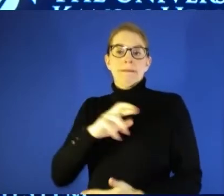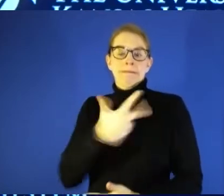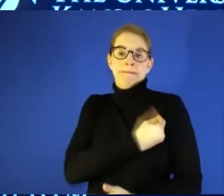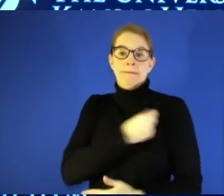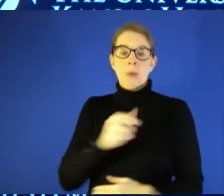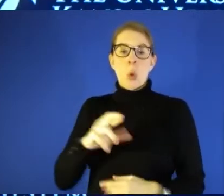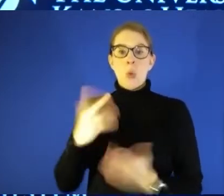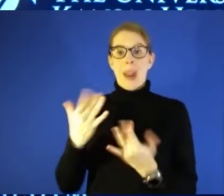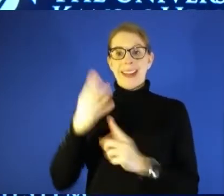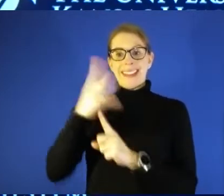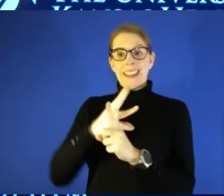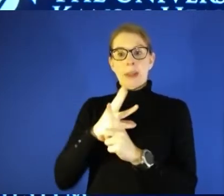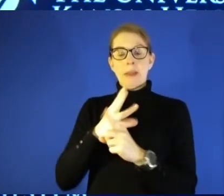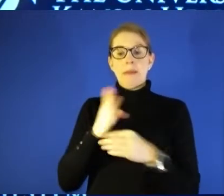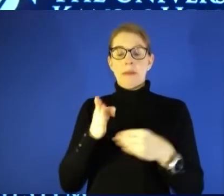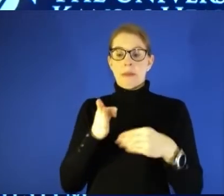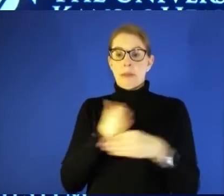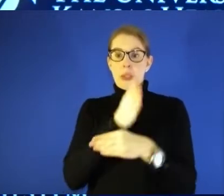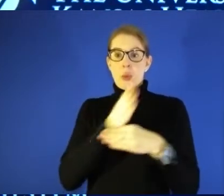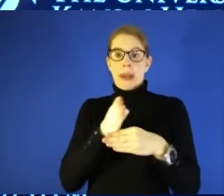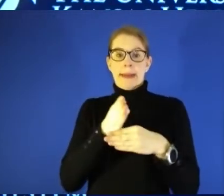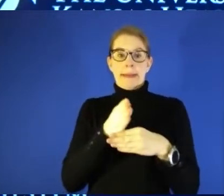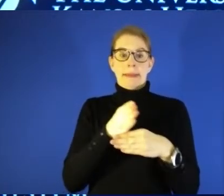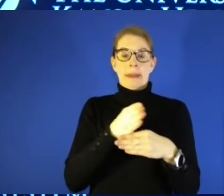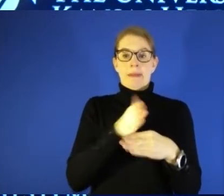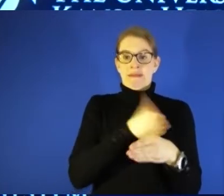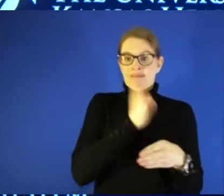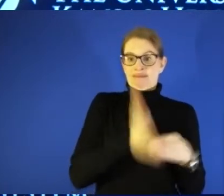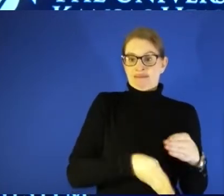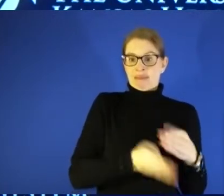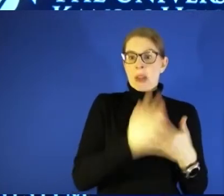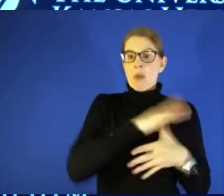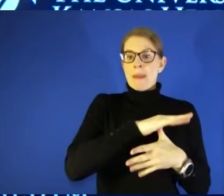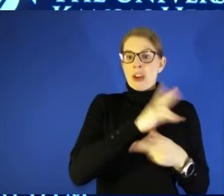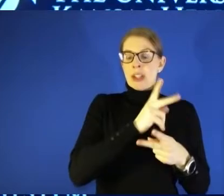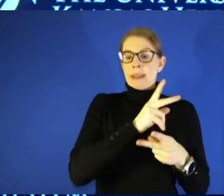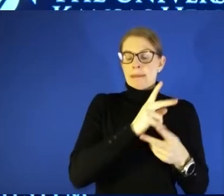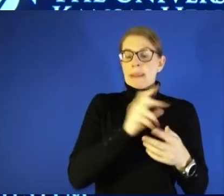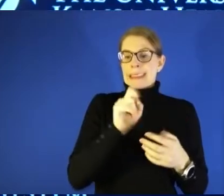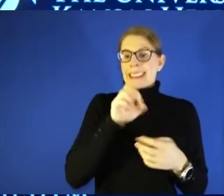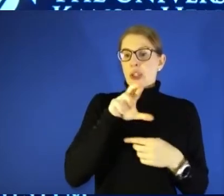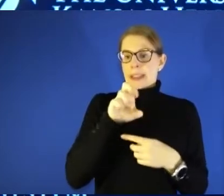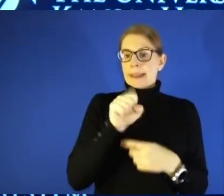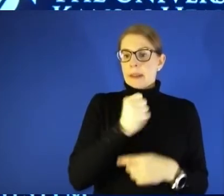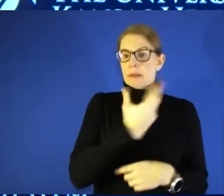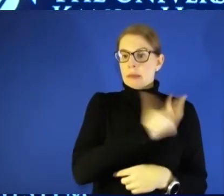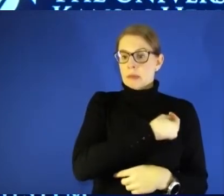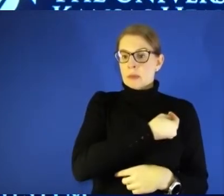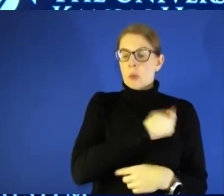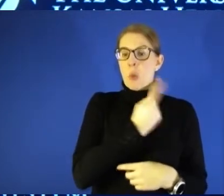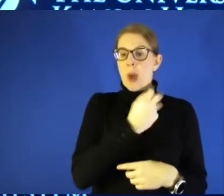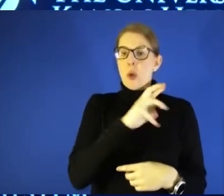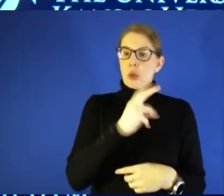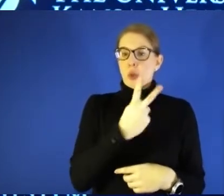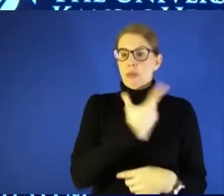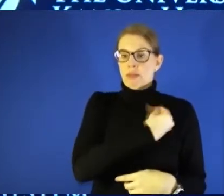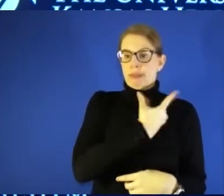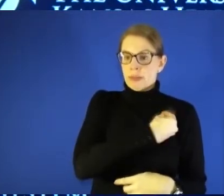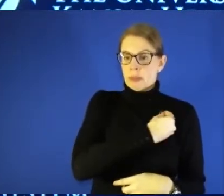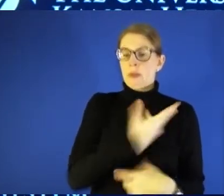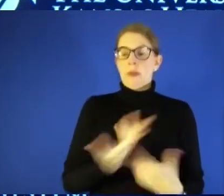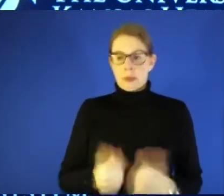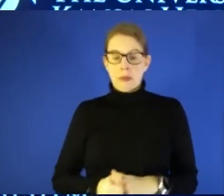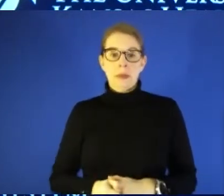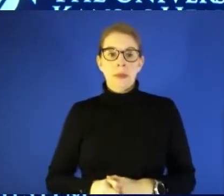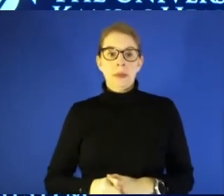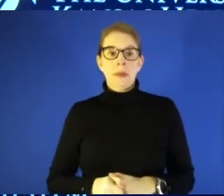in between your last or completion of your primary series. So that change where they've come out and been